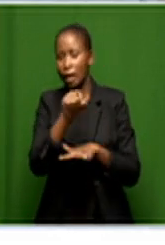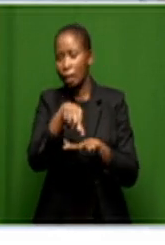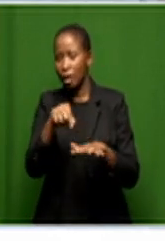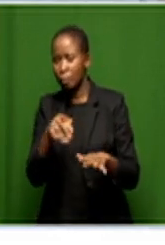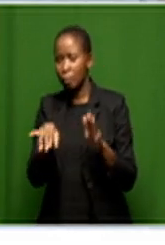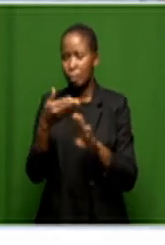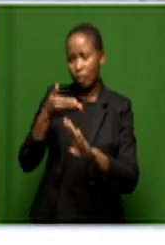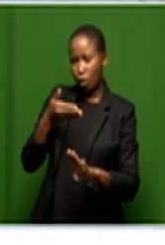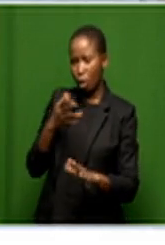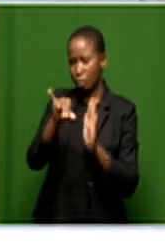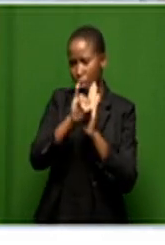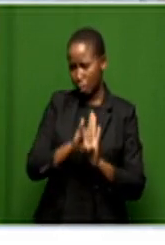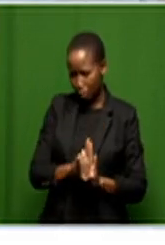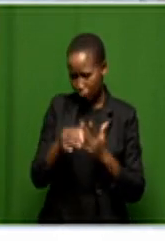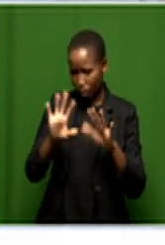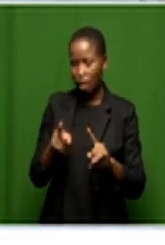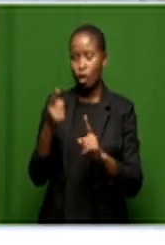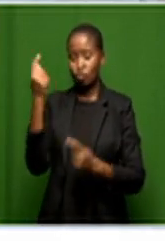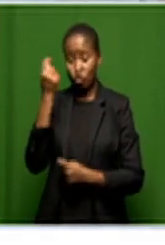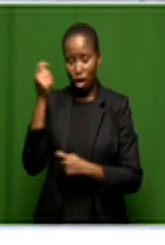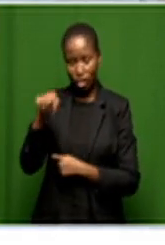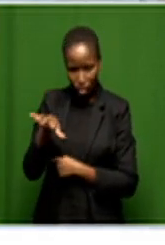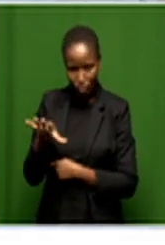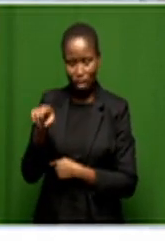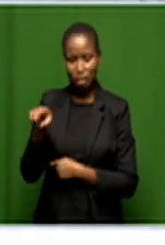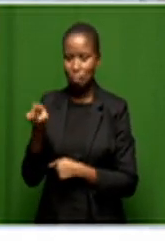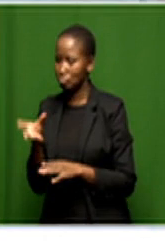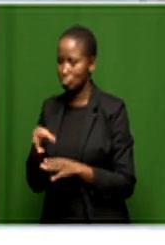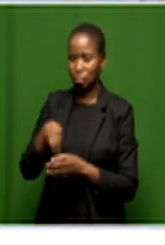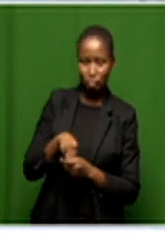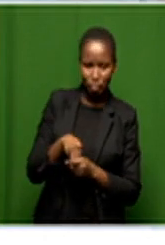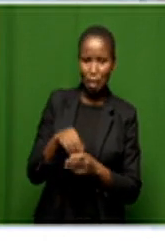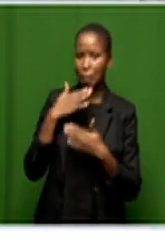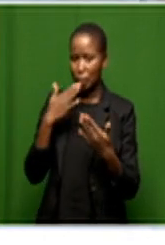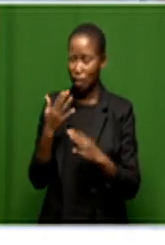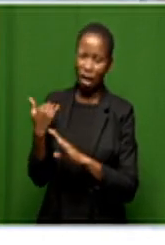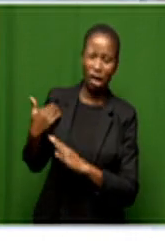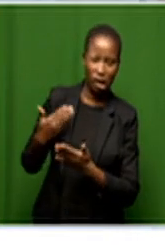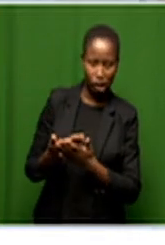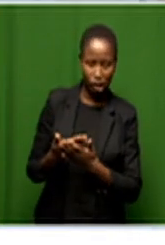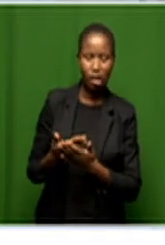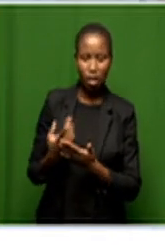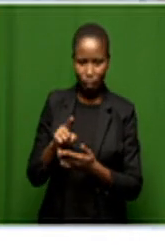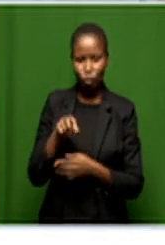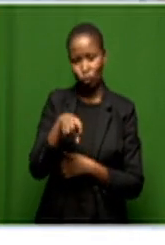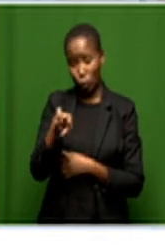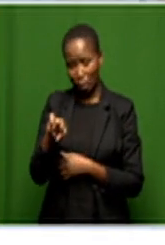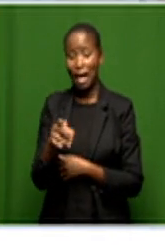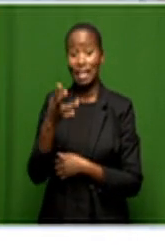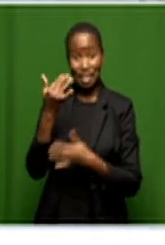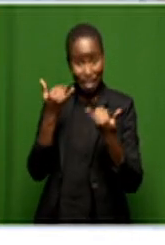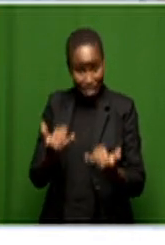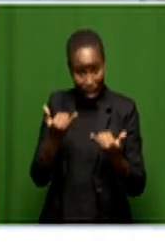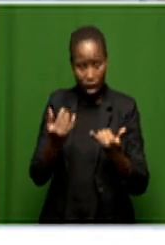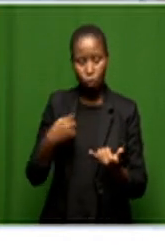previously, around maybe rural side not featuring so significantly in our tourism packaging. So now